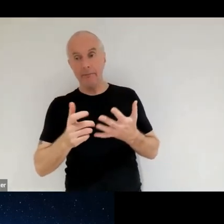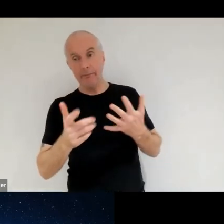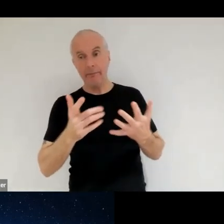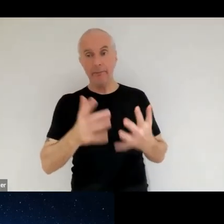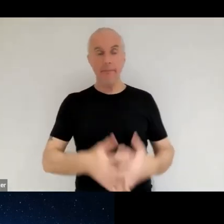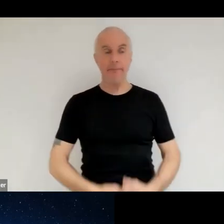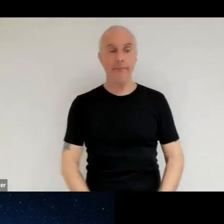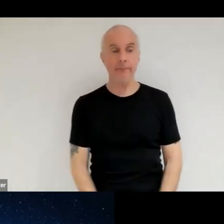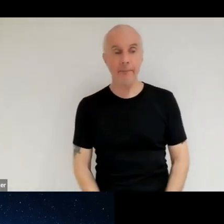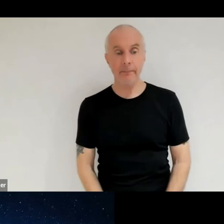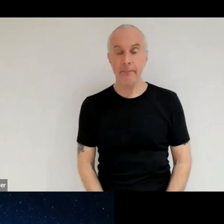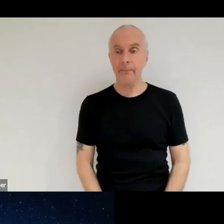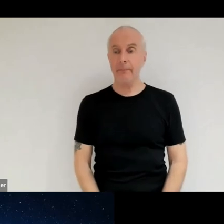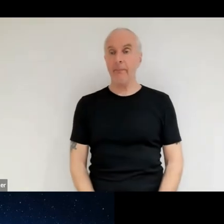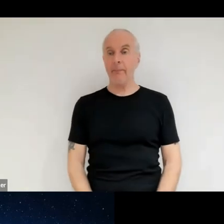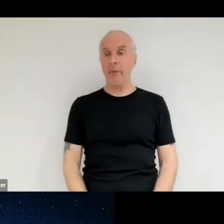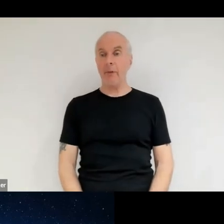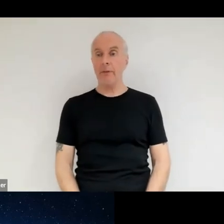Remind me of the second question.